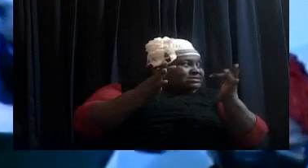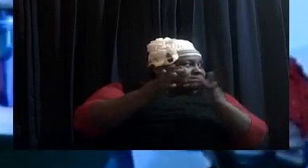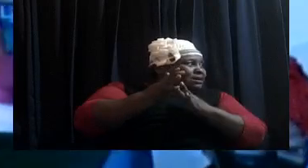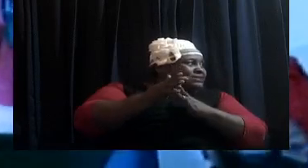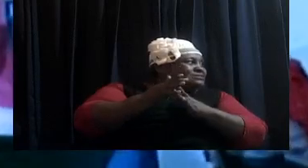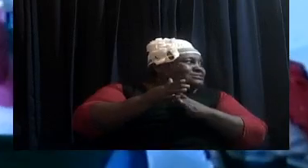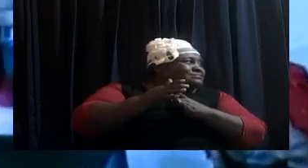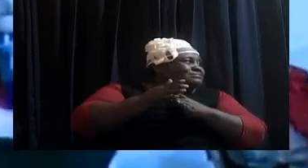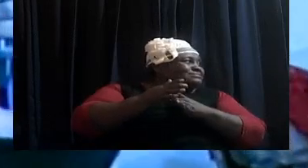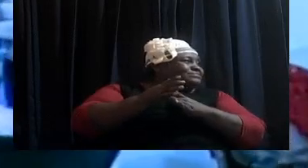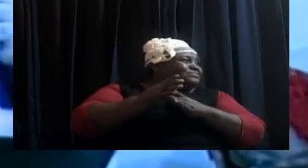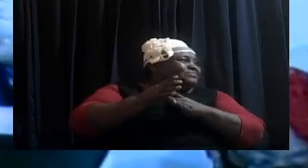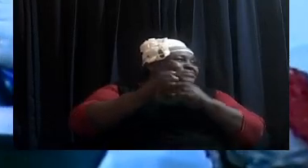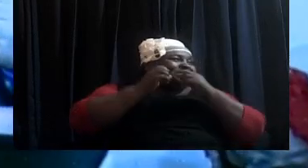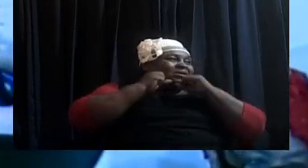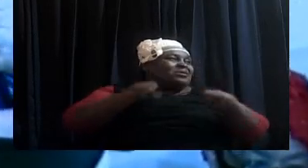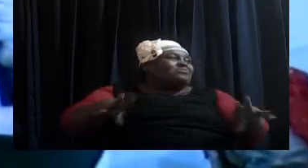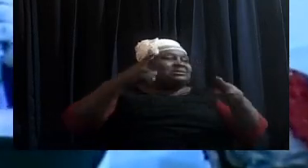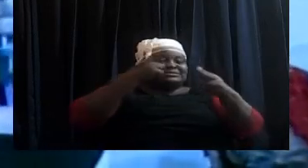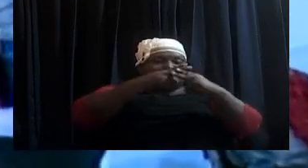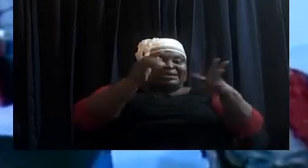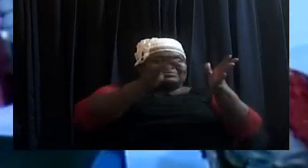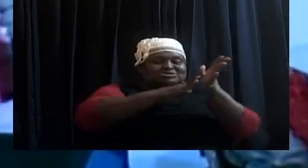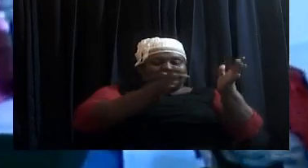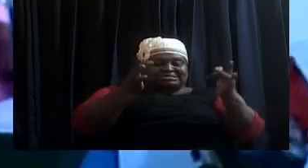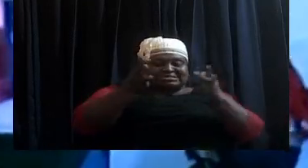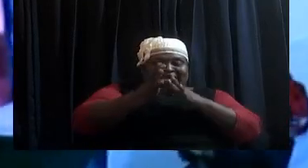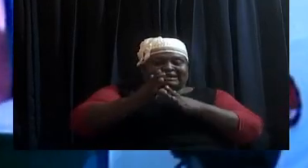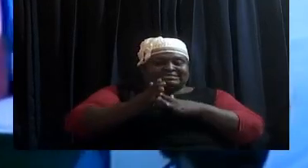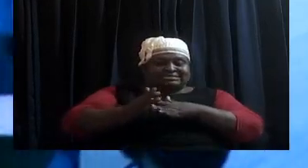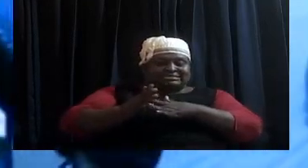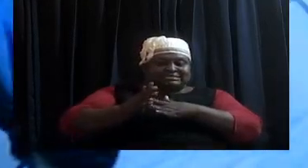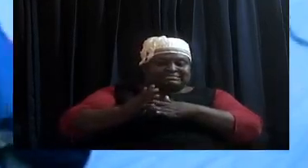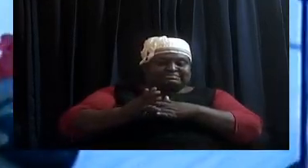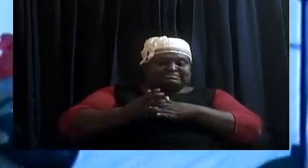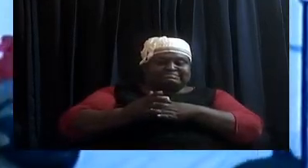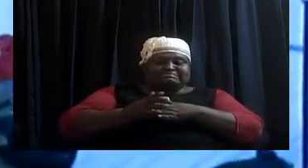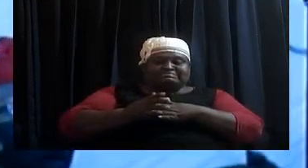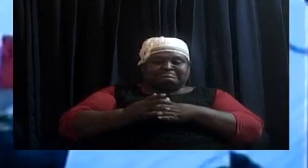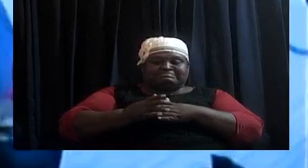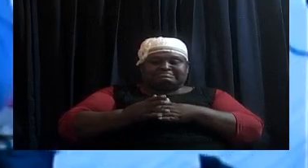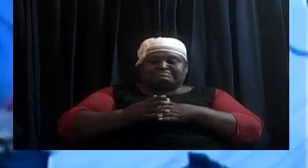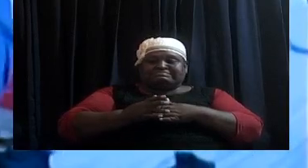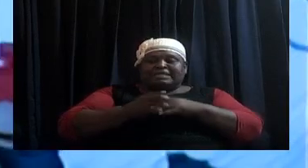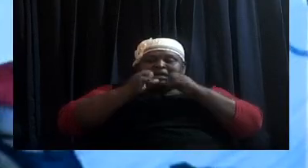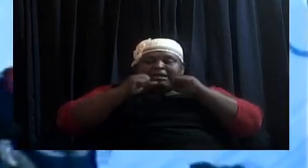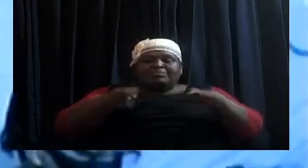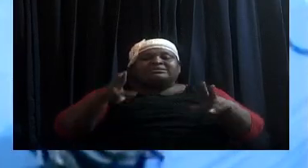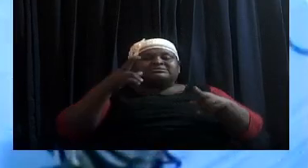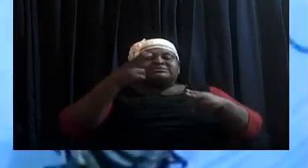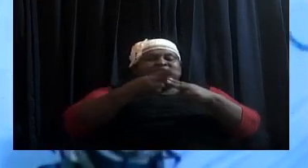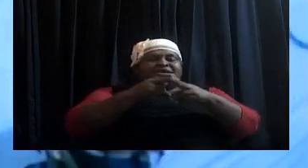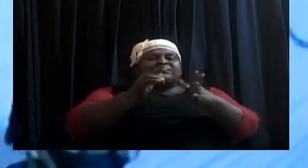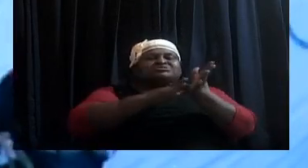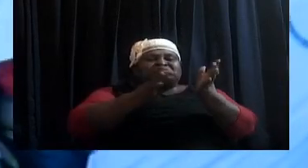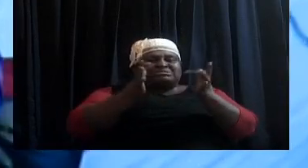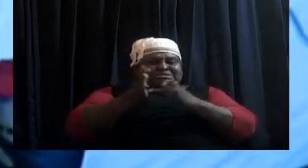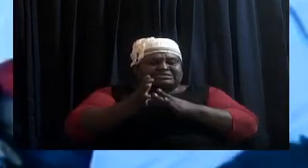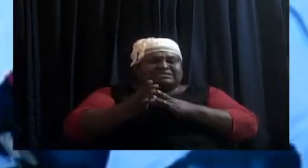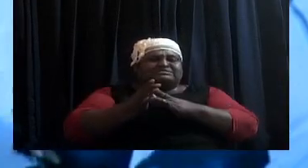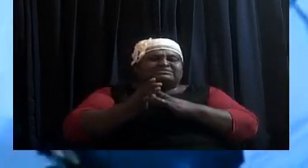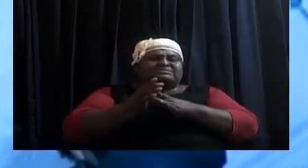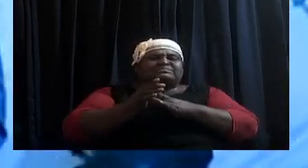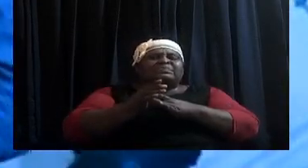Hallelujah. Oh, bless your name, Jesus. Hallelujah. Bless your name.